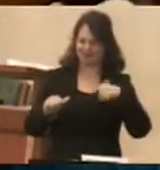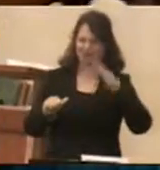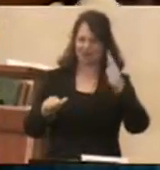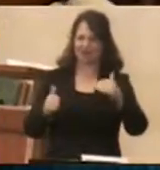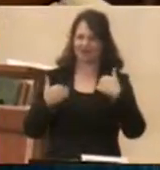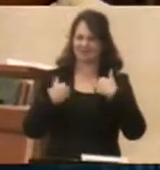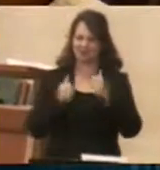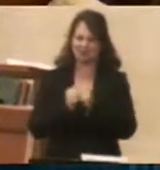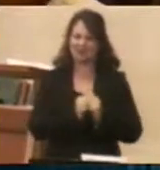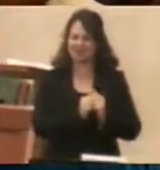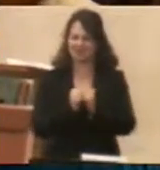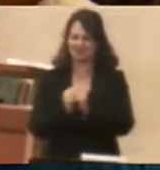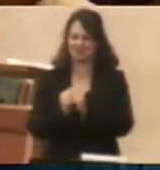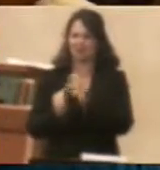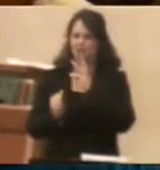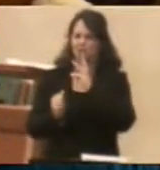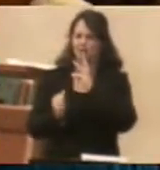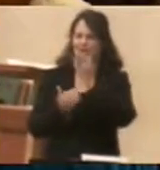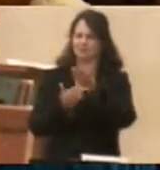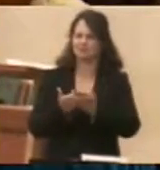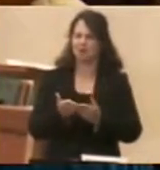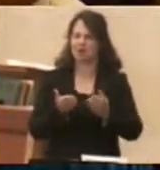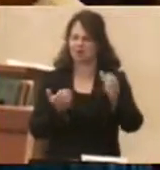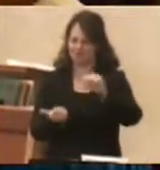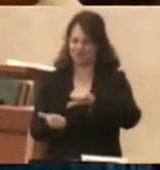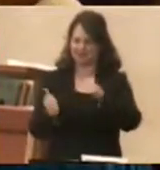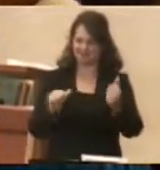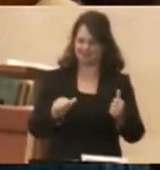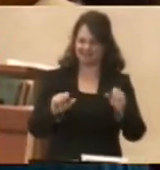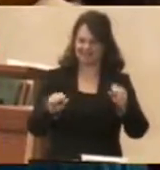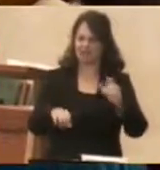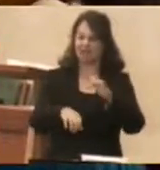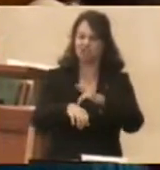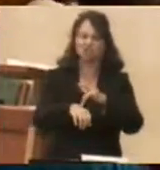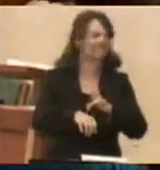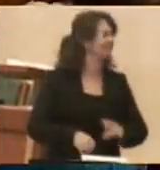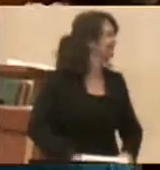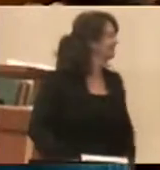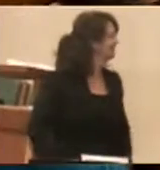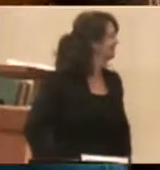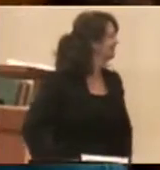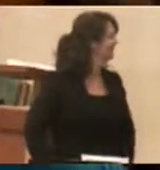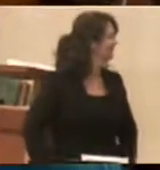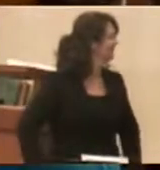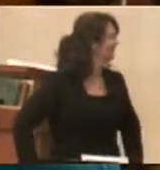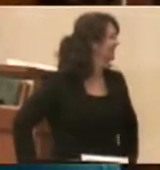together, and the water is part of this baptism. So this is, can you feel this water? Yeah?